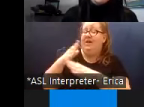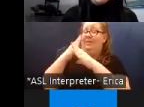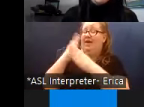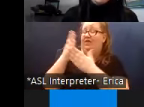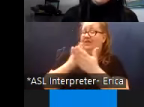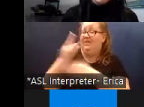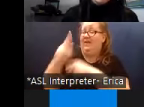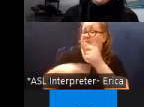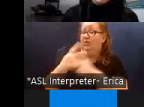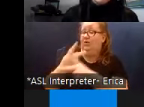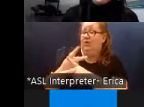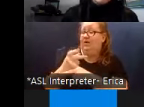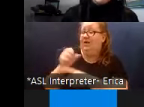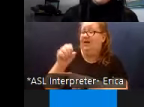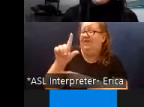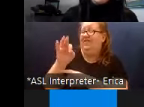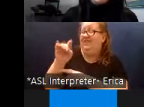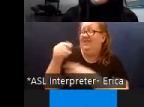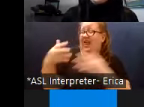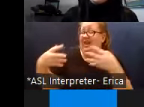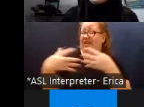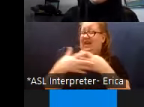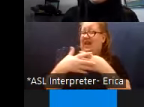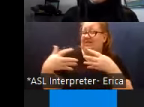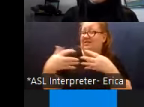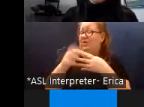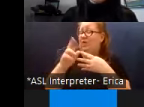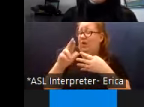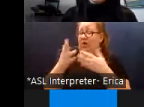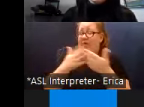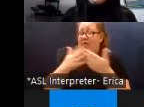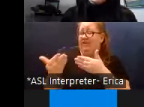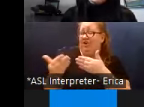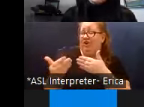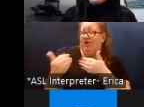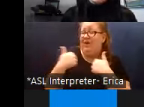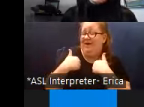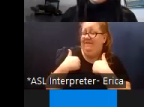the sliding gates or whatever you have at the